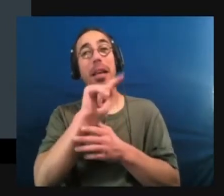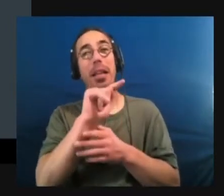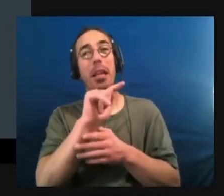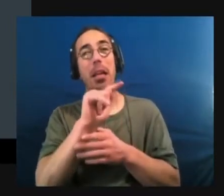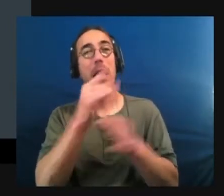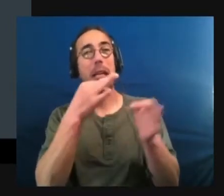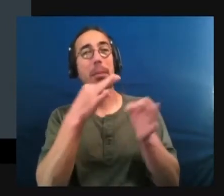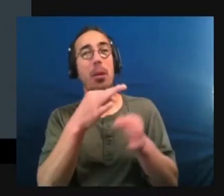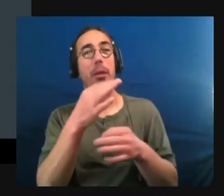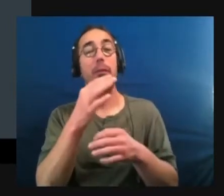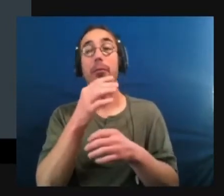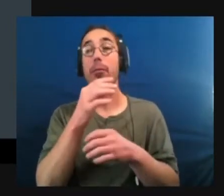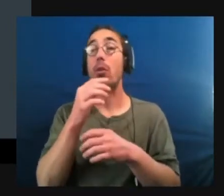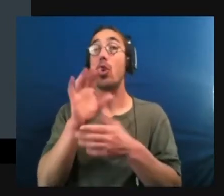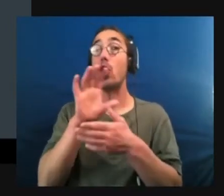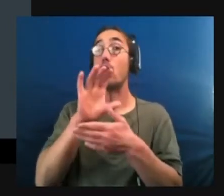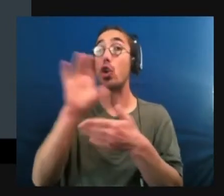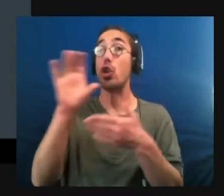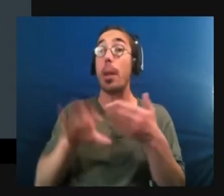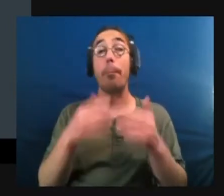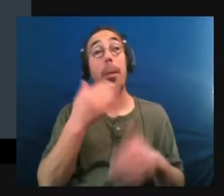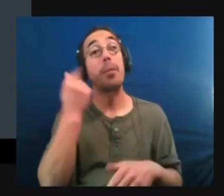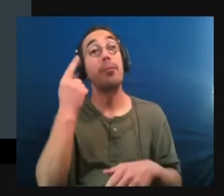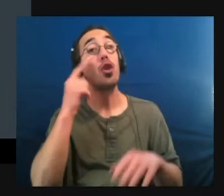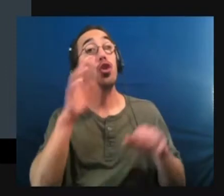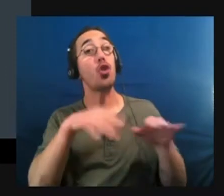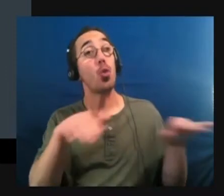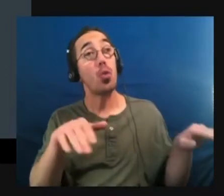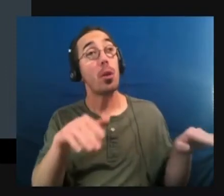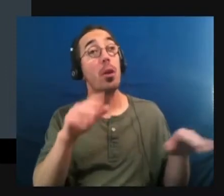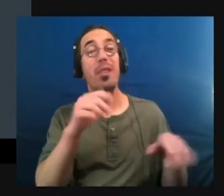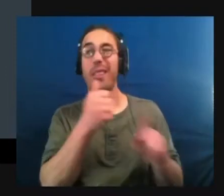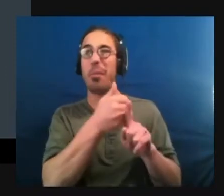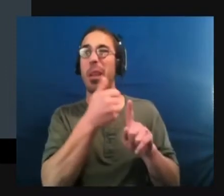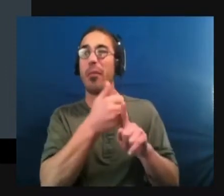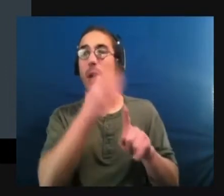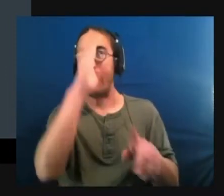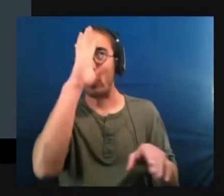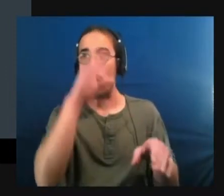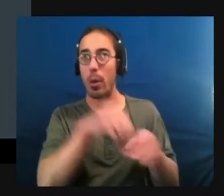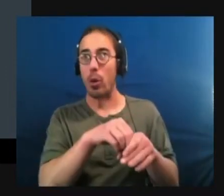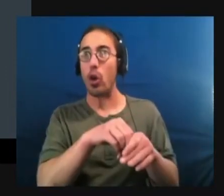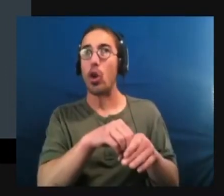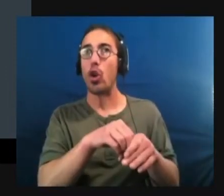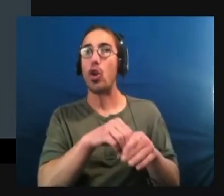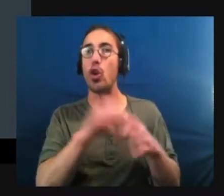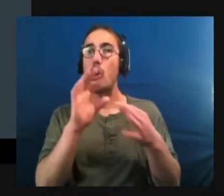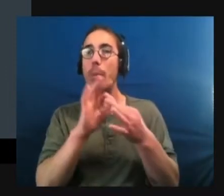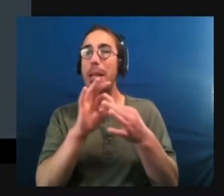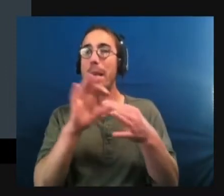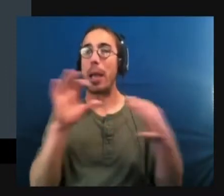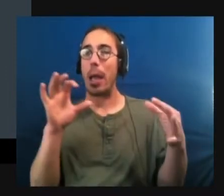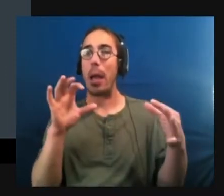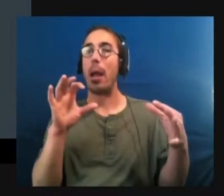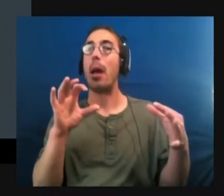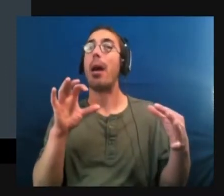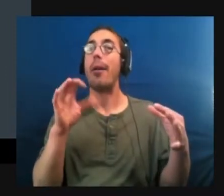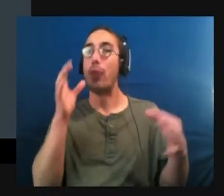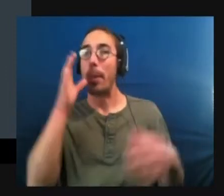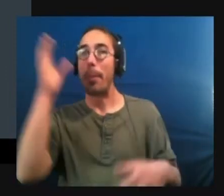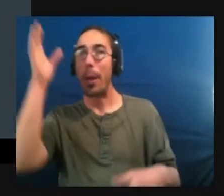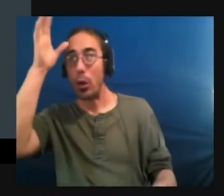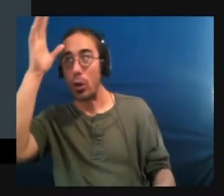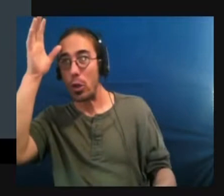for this child with autism to be deparentized, meaning taken away from their